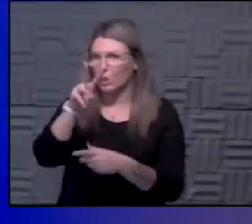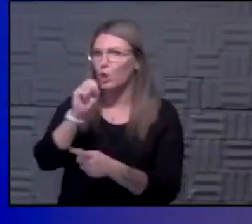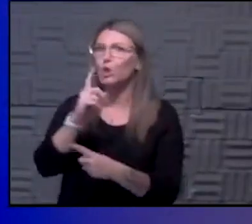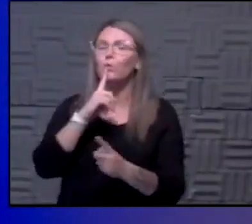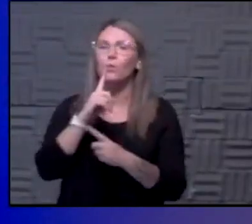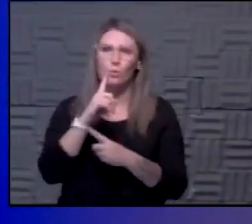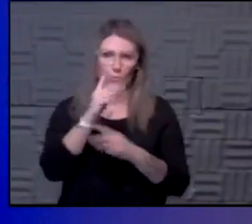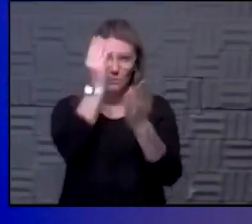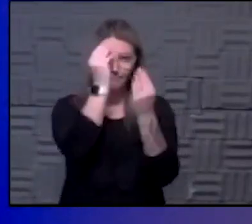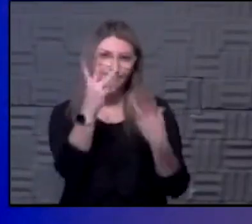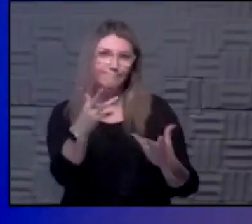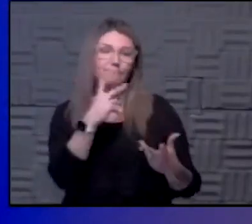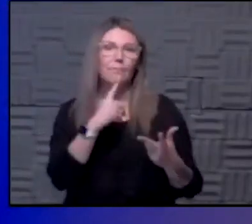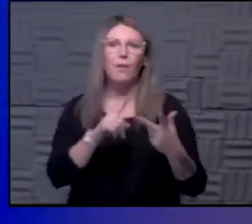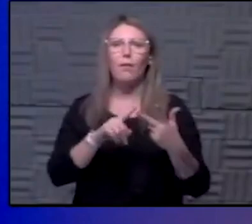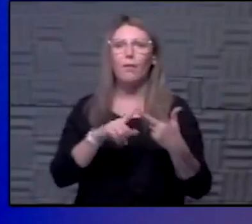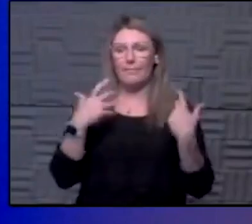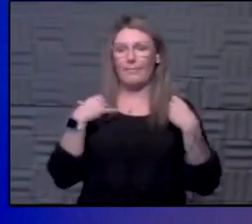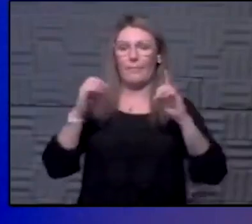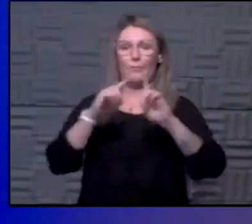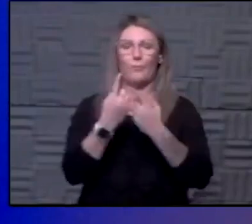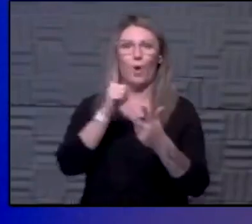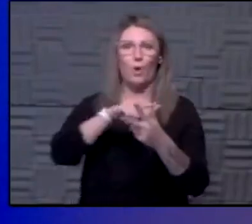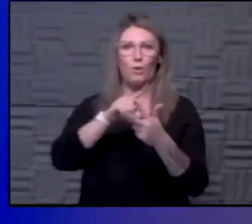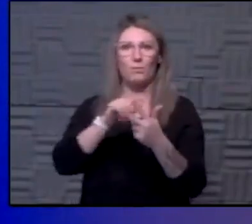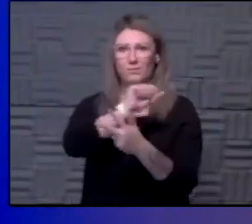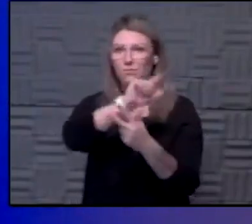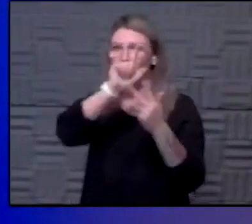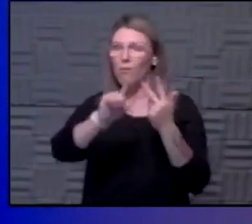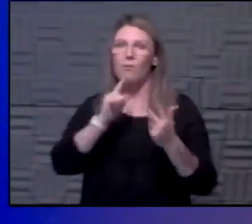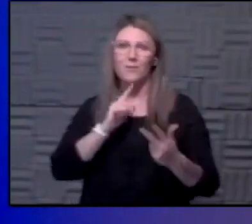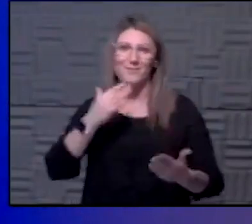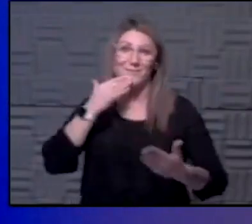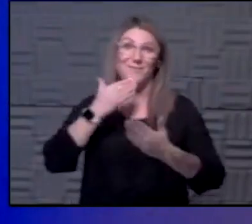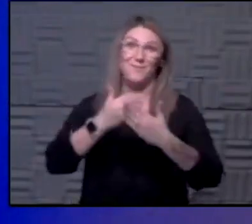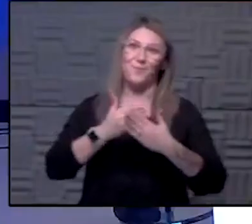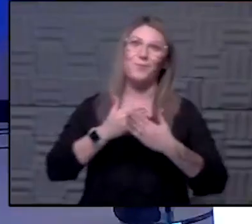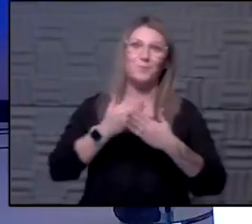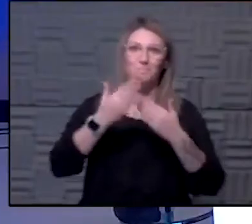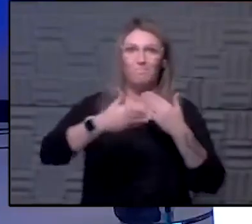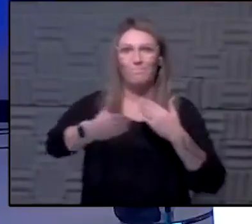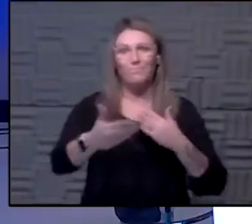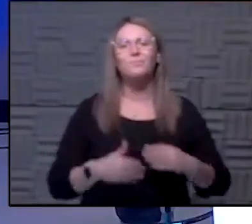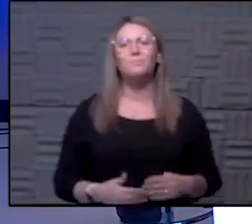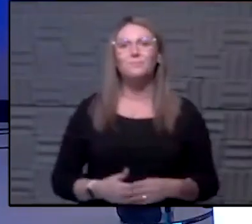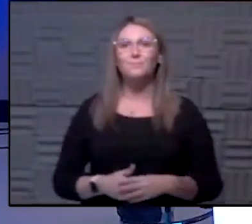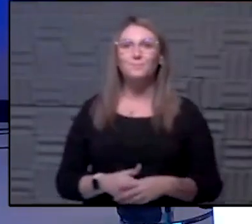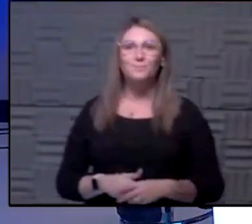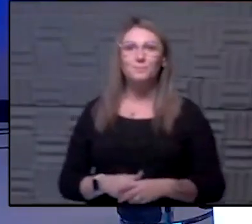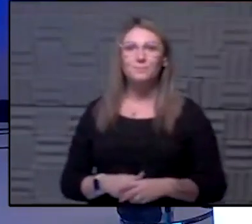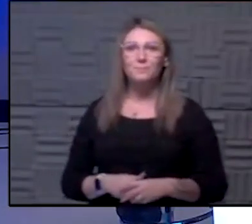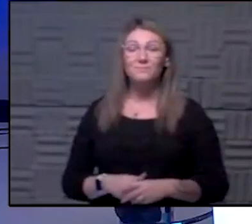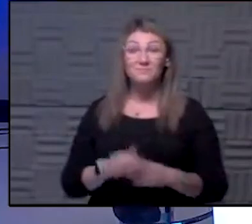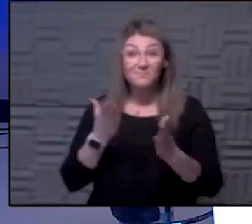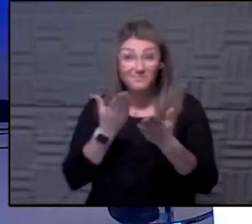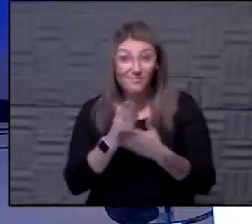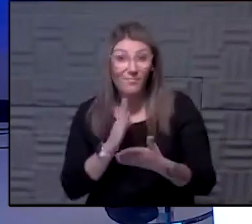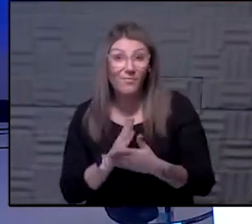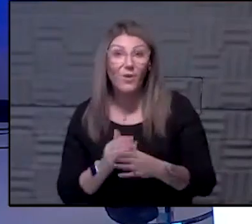and then of course health departments as well. So, and that is all going to be a good thing moving forward. All